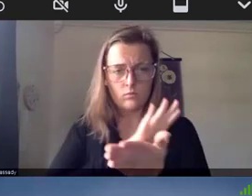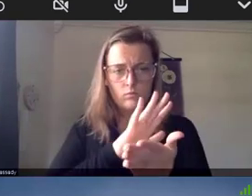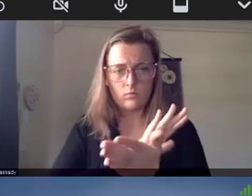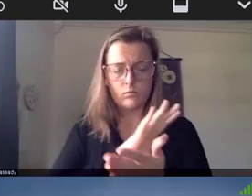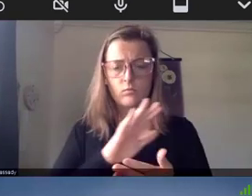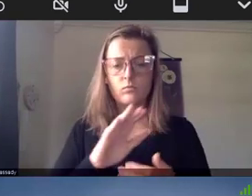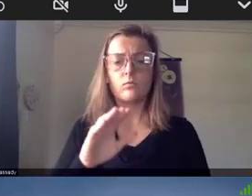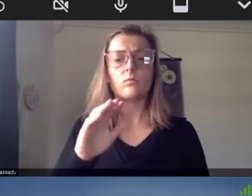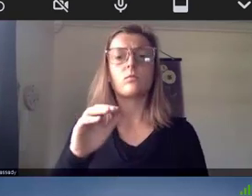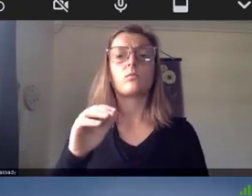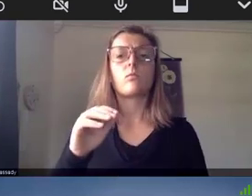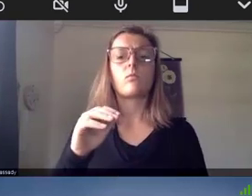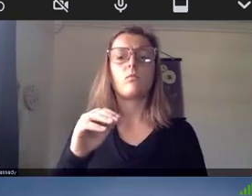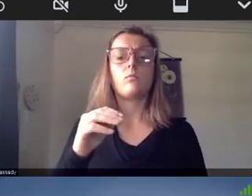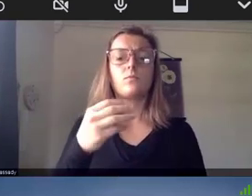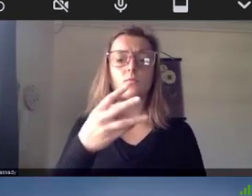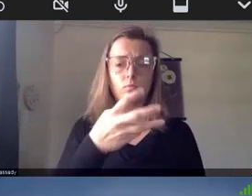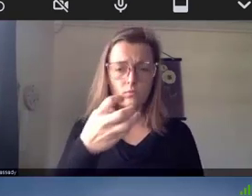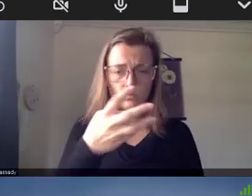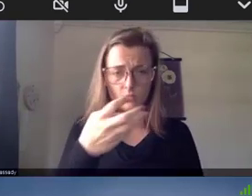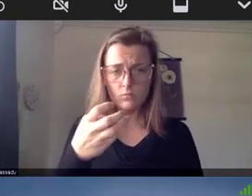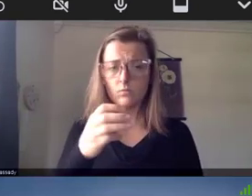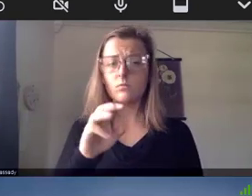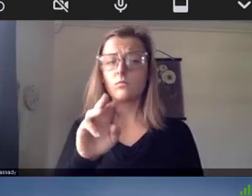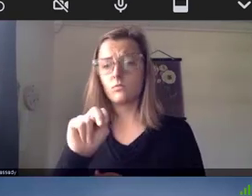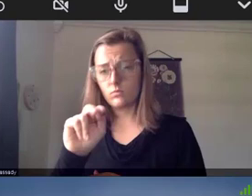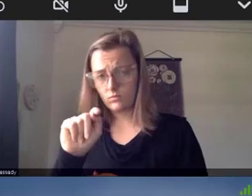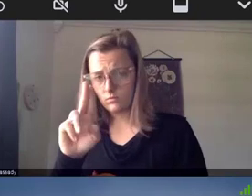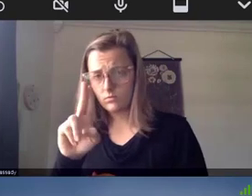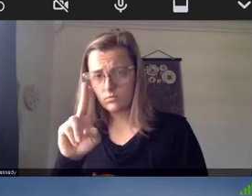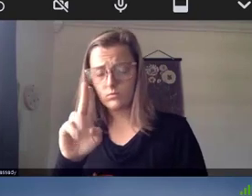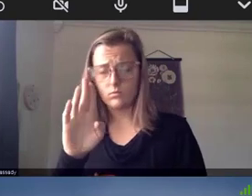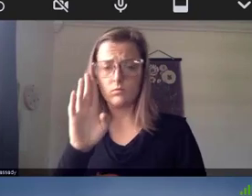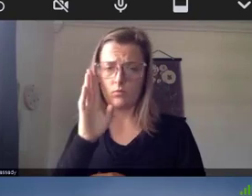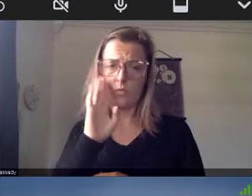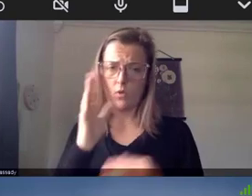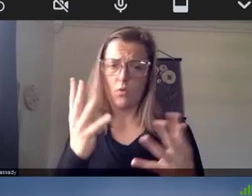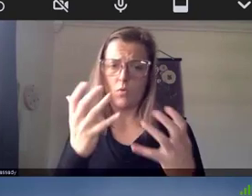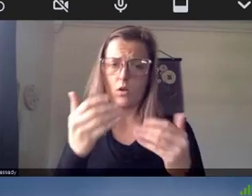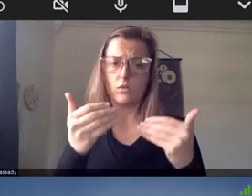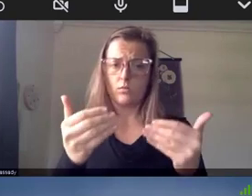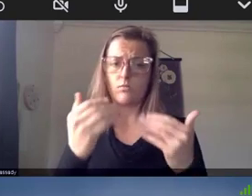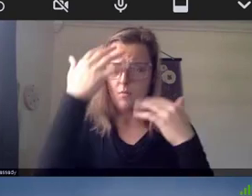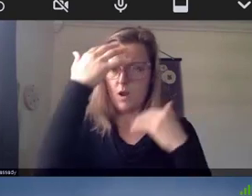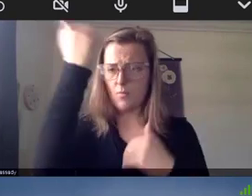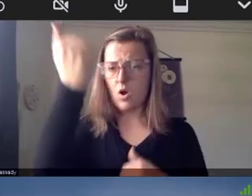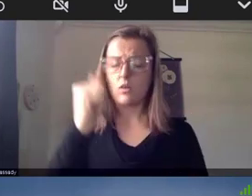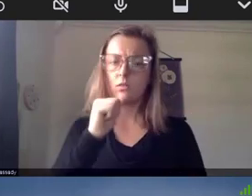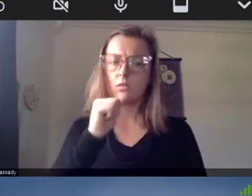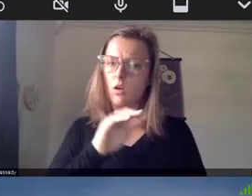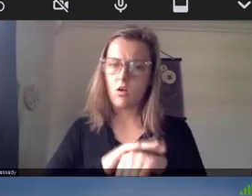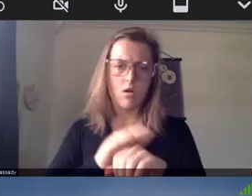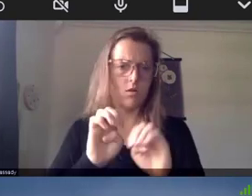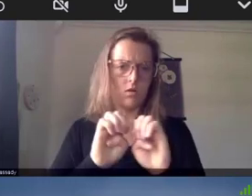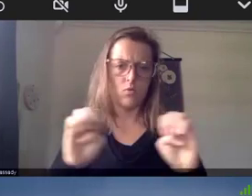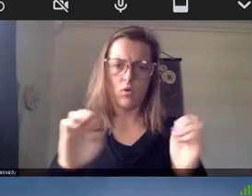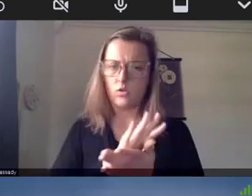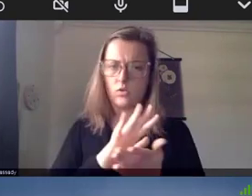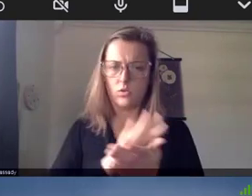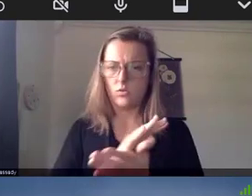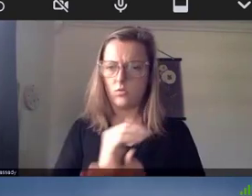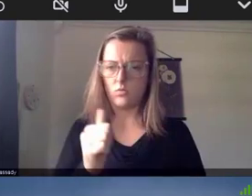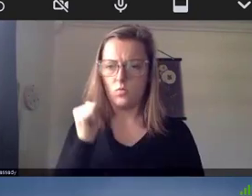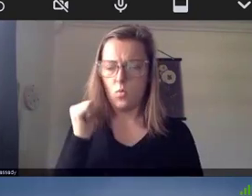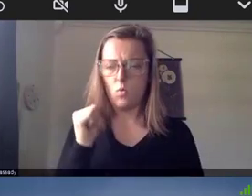be on the equation sheet. I think the fact that you don't have a semi-infinite equation might tell